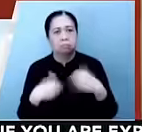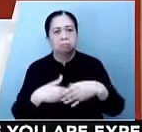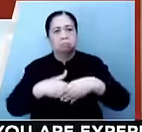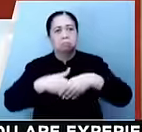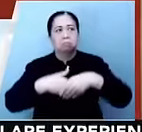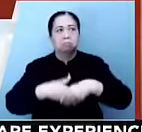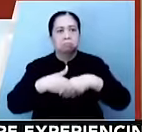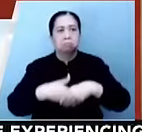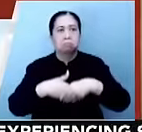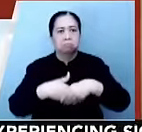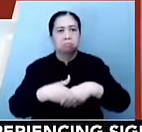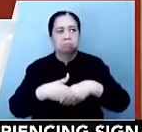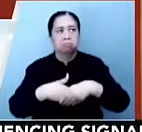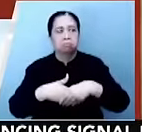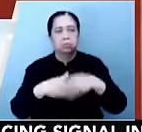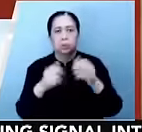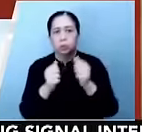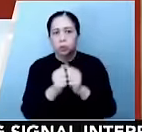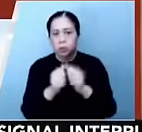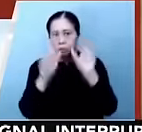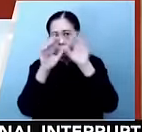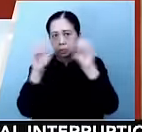with President Xi Jinping.